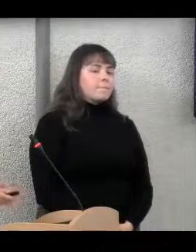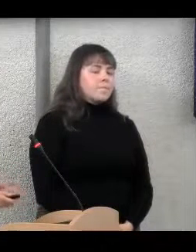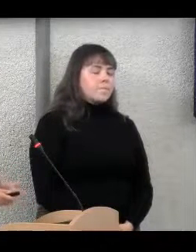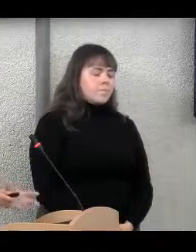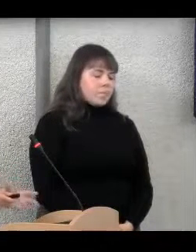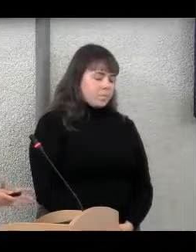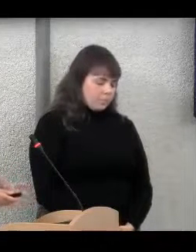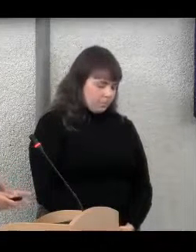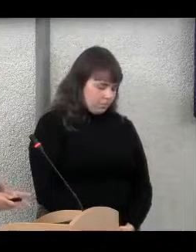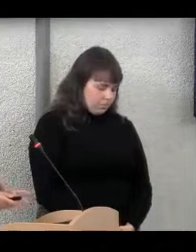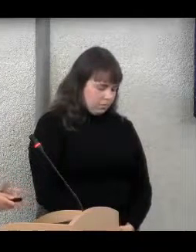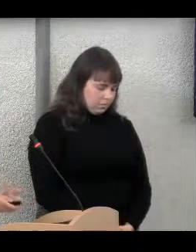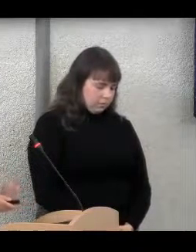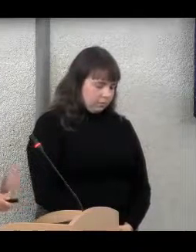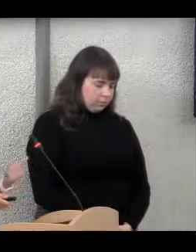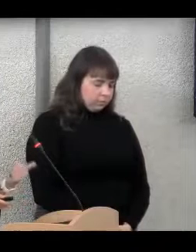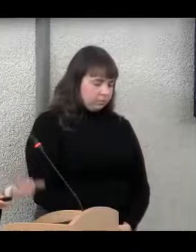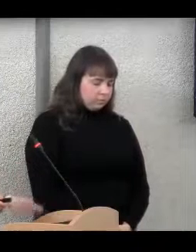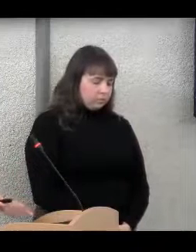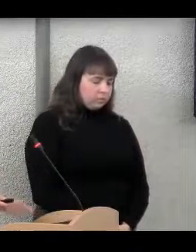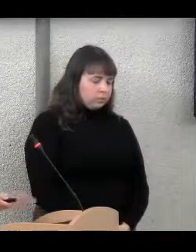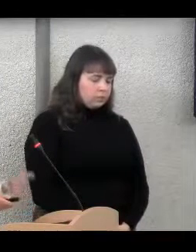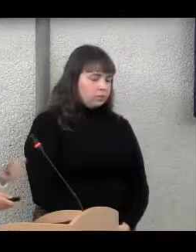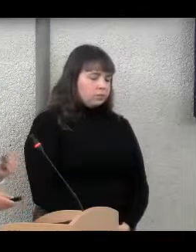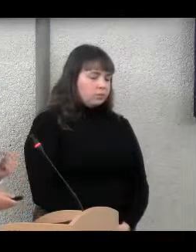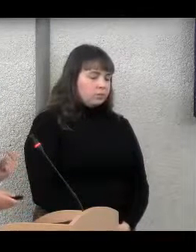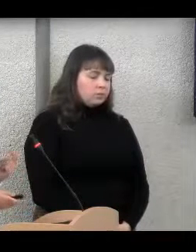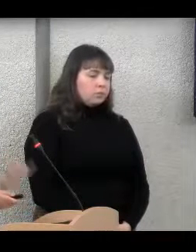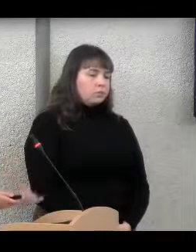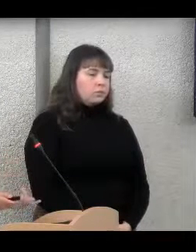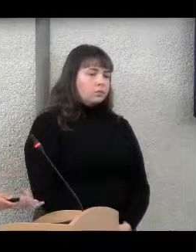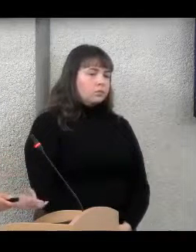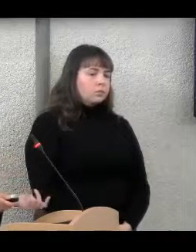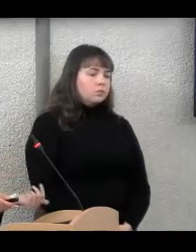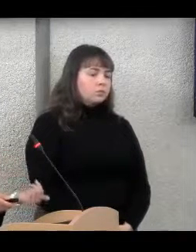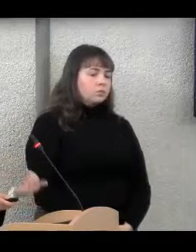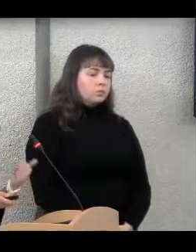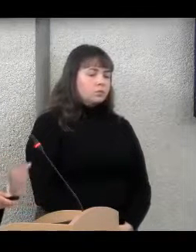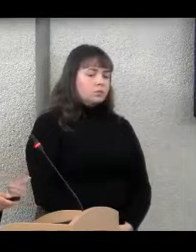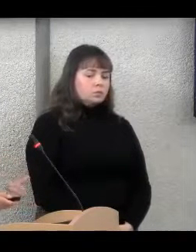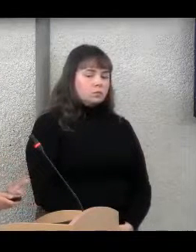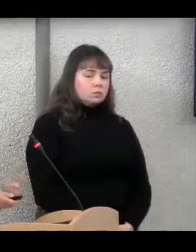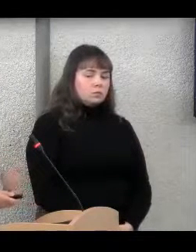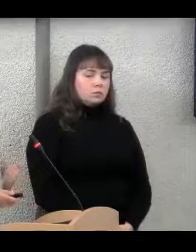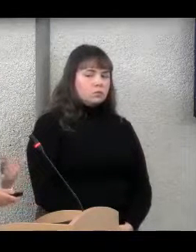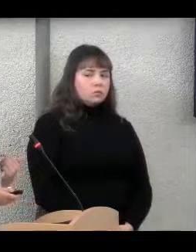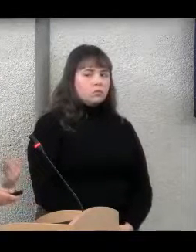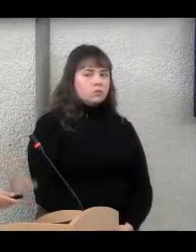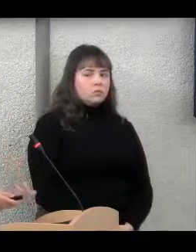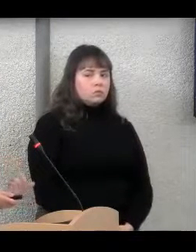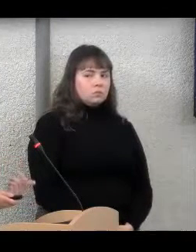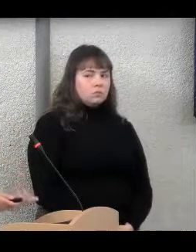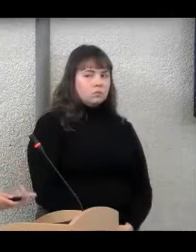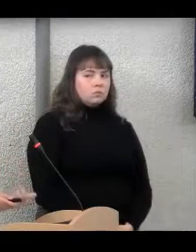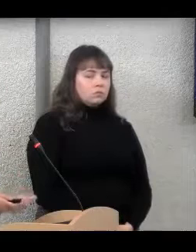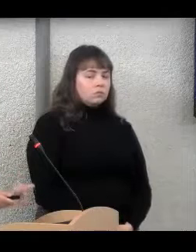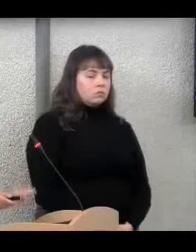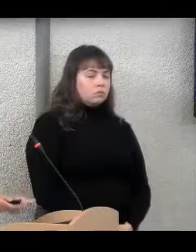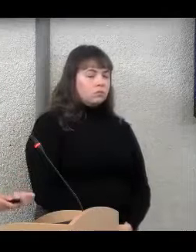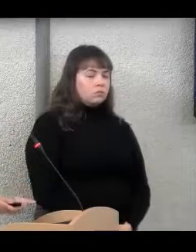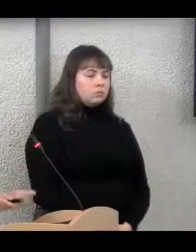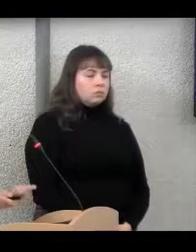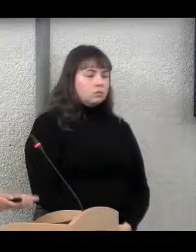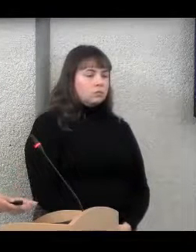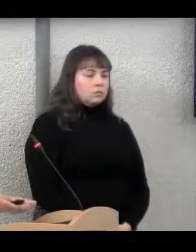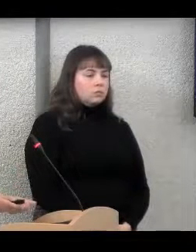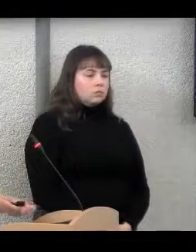completed different types of reports, so state-of-the-art report, best practices analysis, and also the assessment of carbon farming